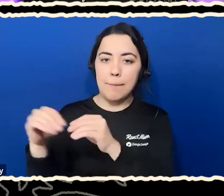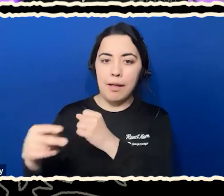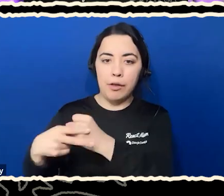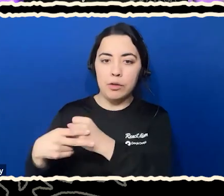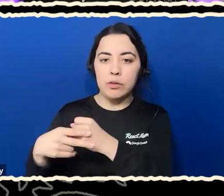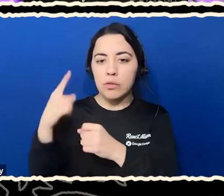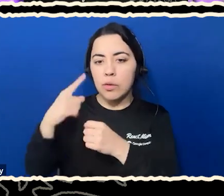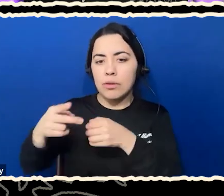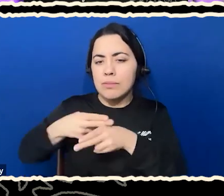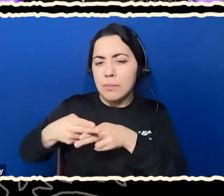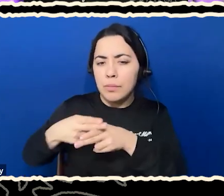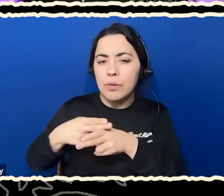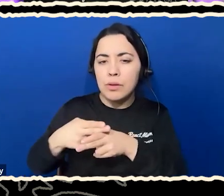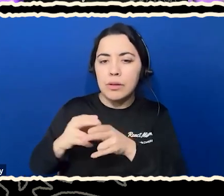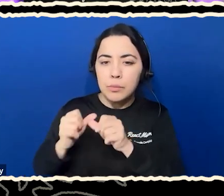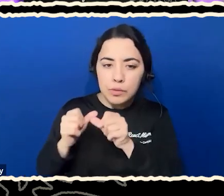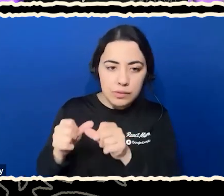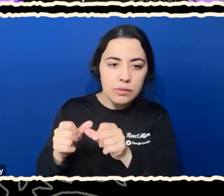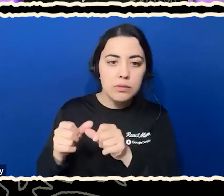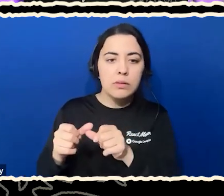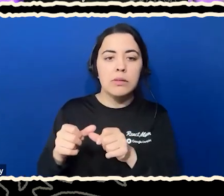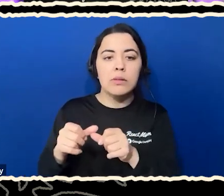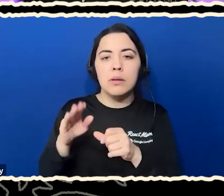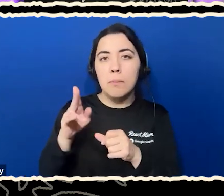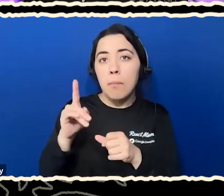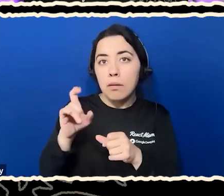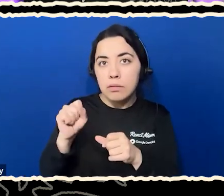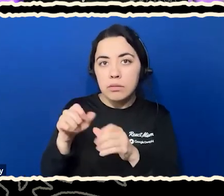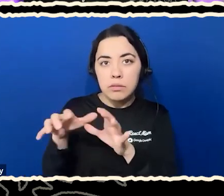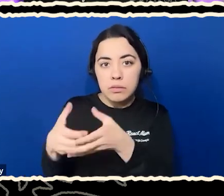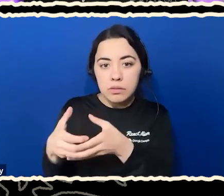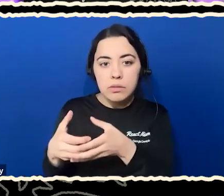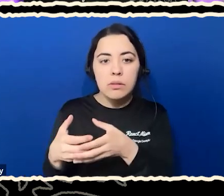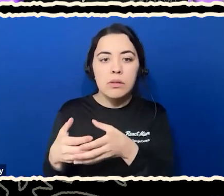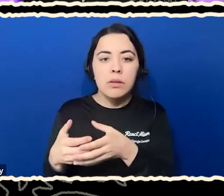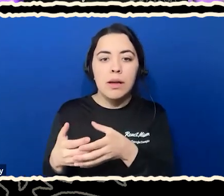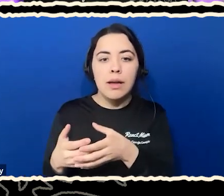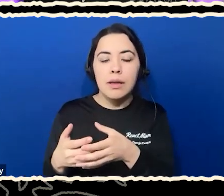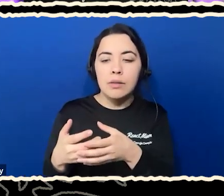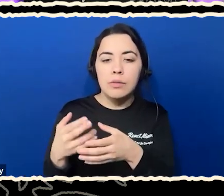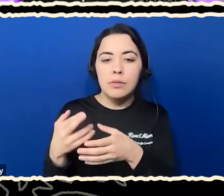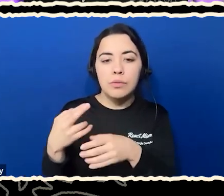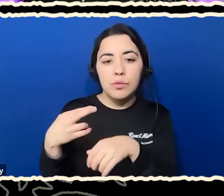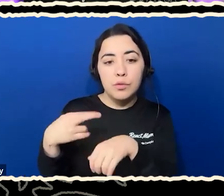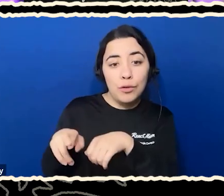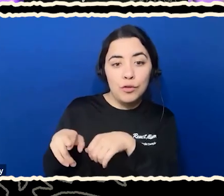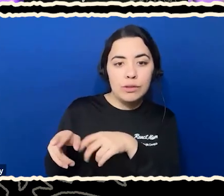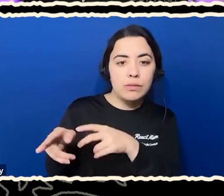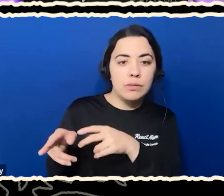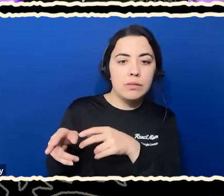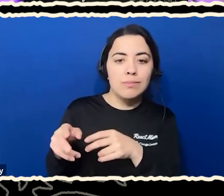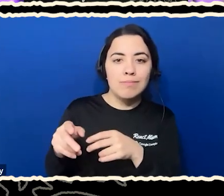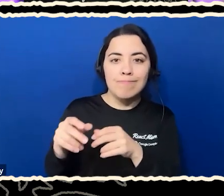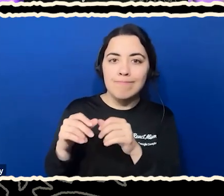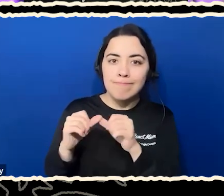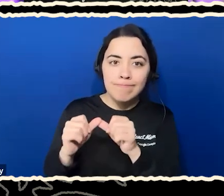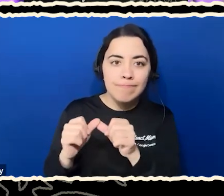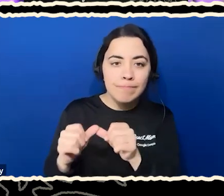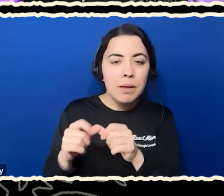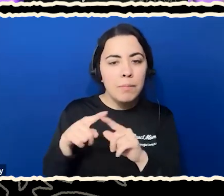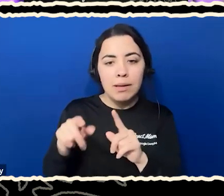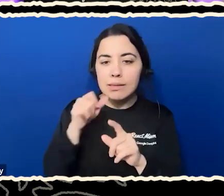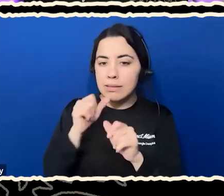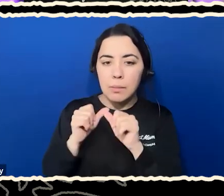persisting the bundles and referentiating. That didn't persist because most of this ran on